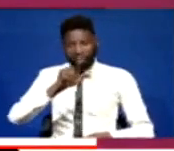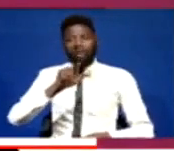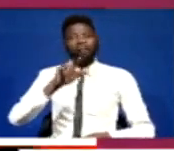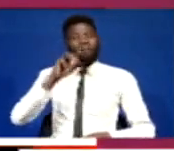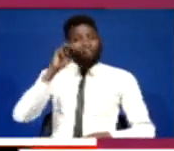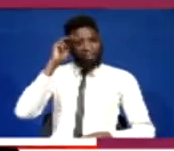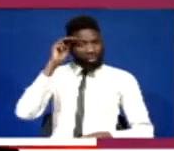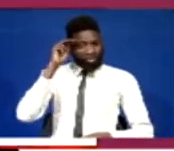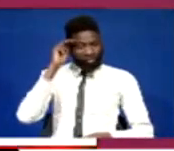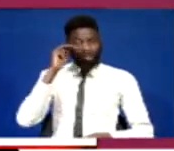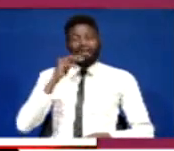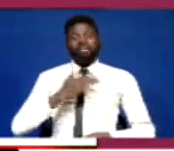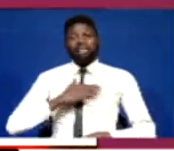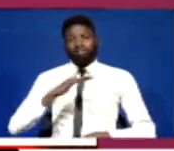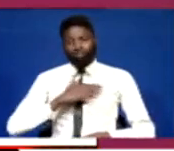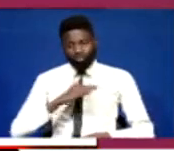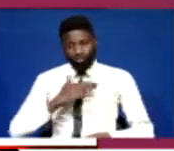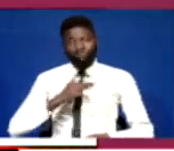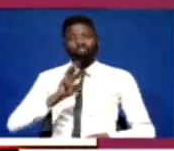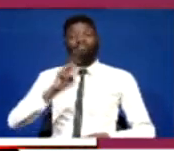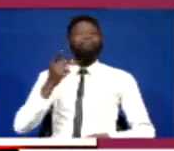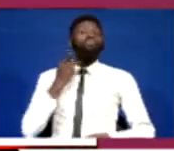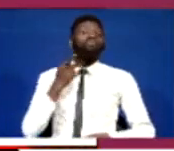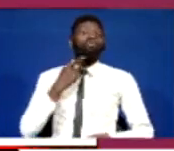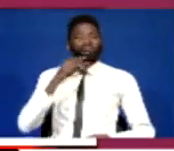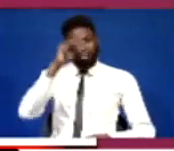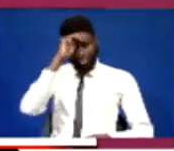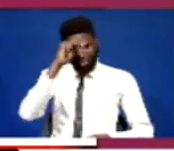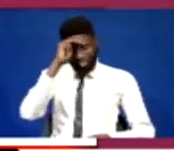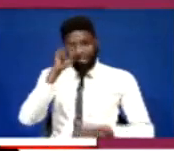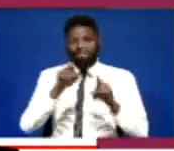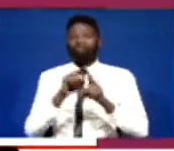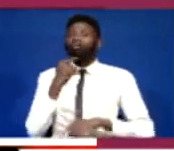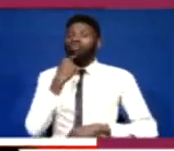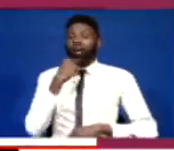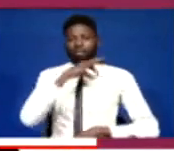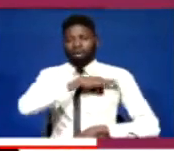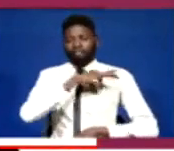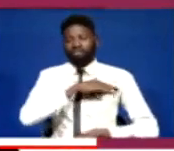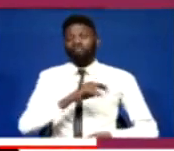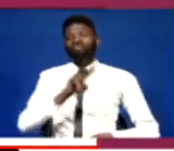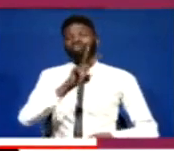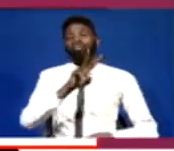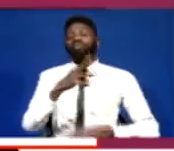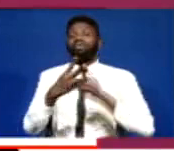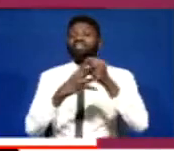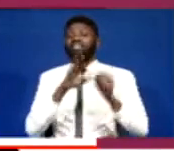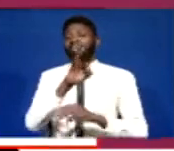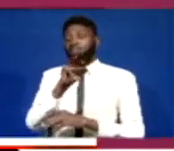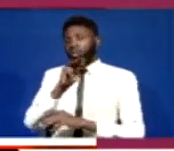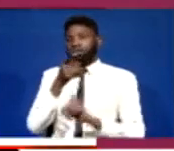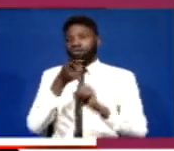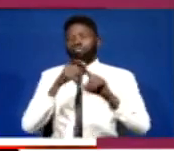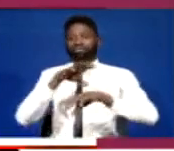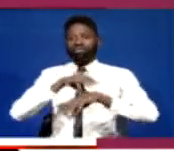Elgeyo Marakwet and Turkana counties will benefit from 293 million shillings courtesy of the Swedish